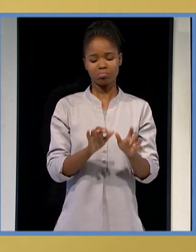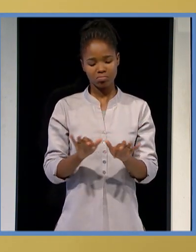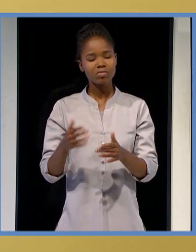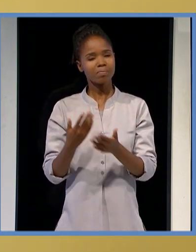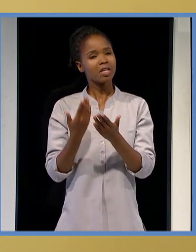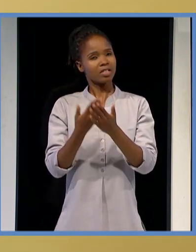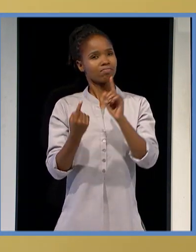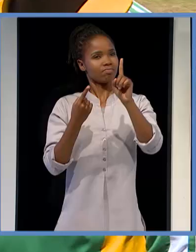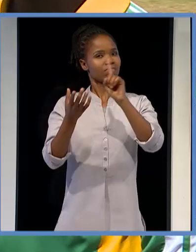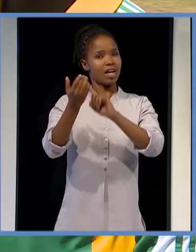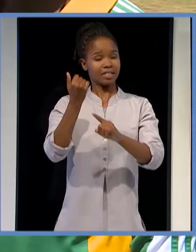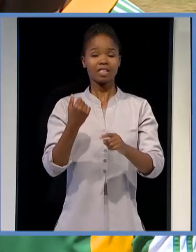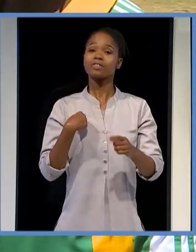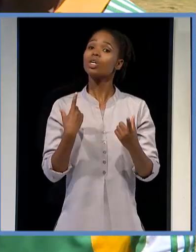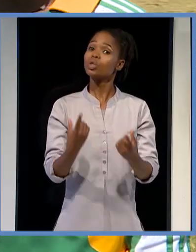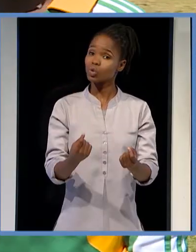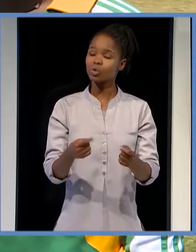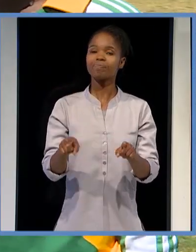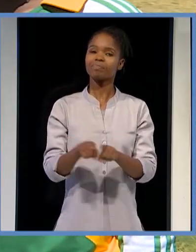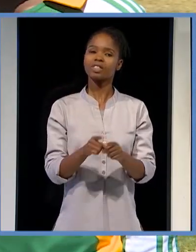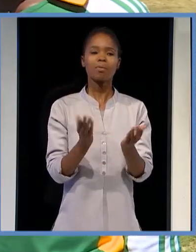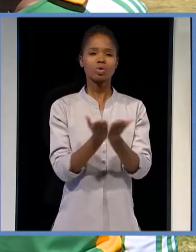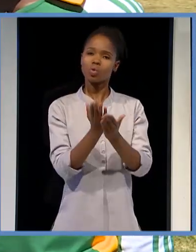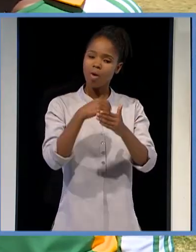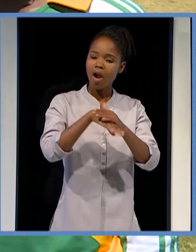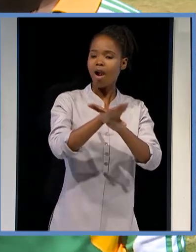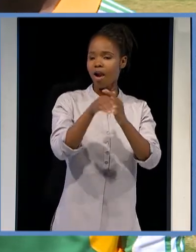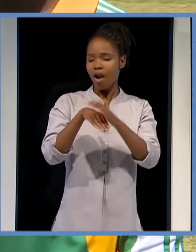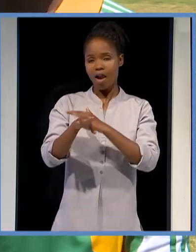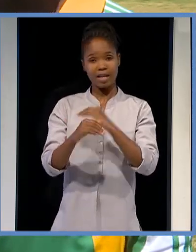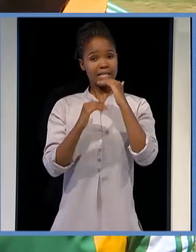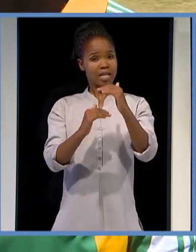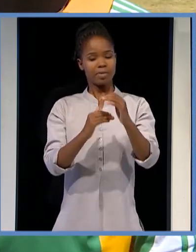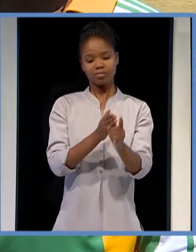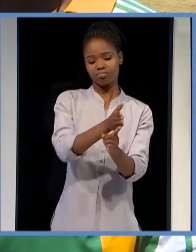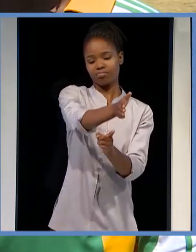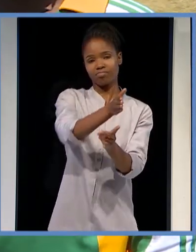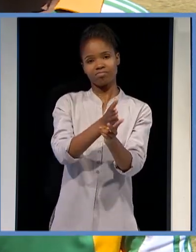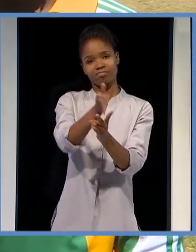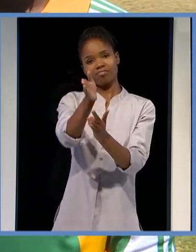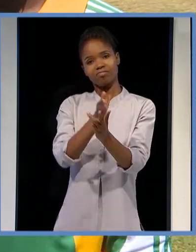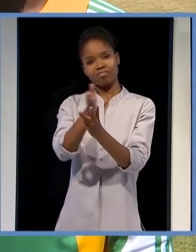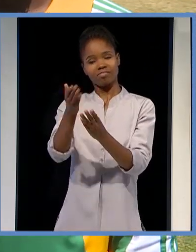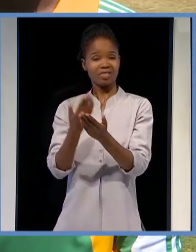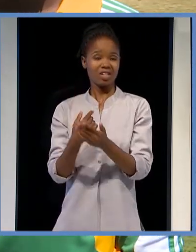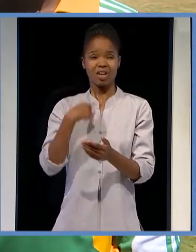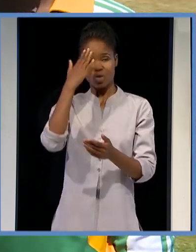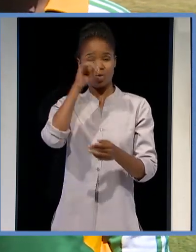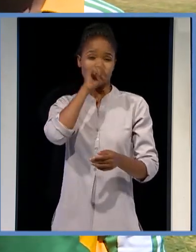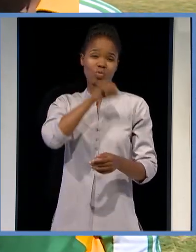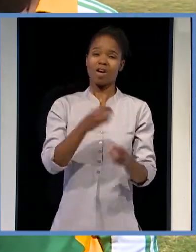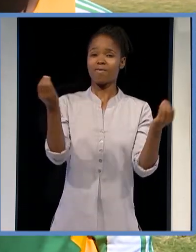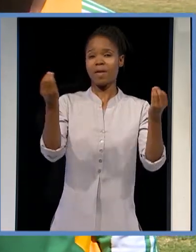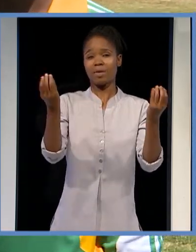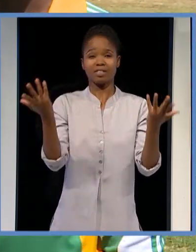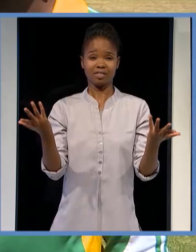do. So go to school and see what avenues are there in music. You know, everybody wants to be a superstar. Yeah. You